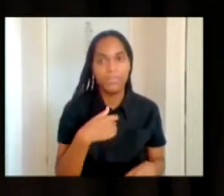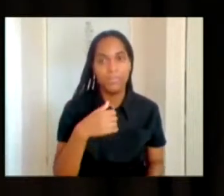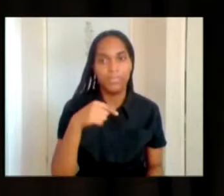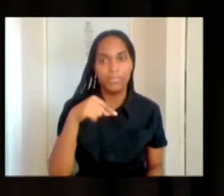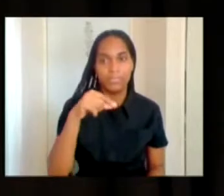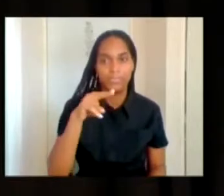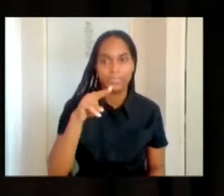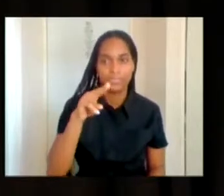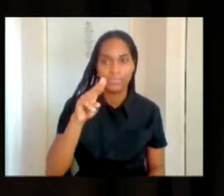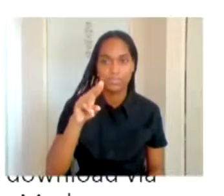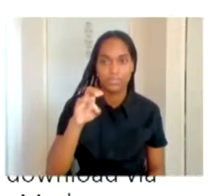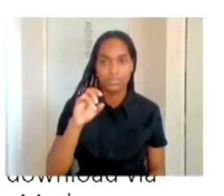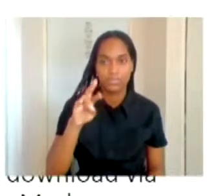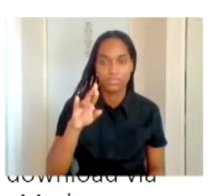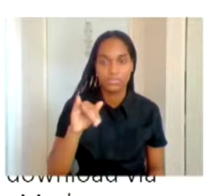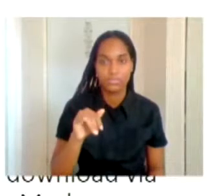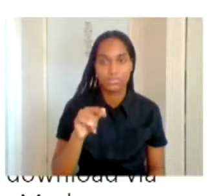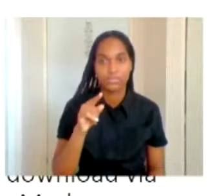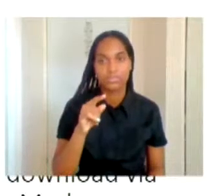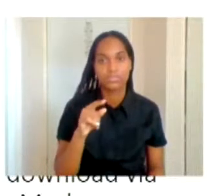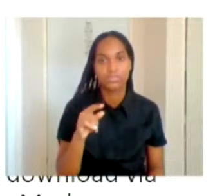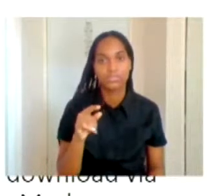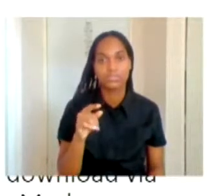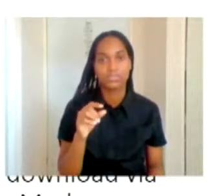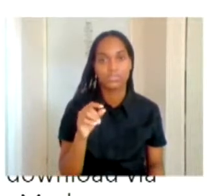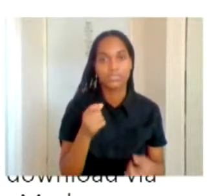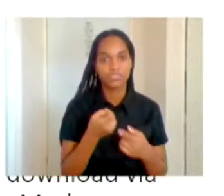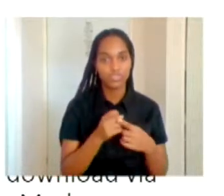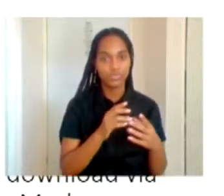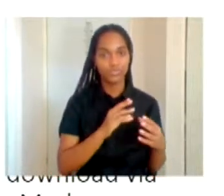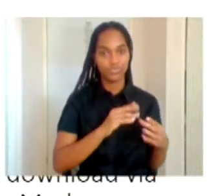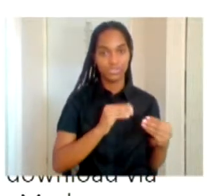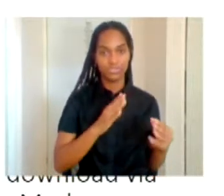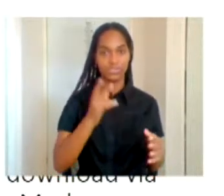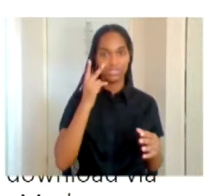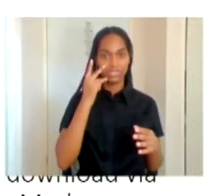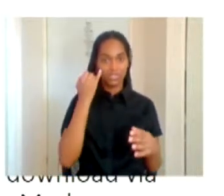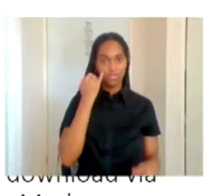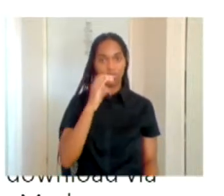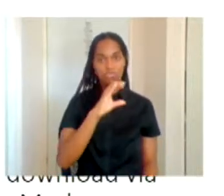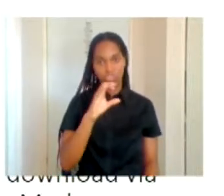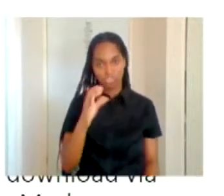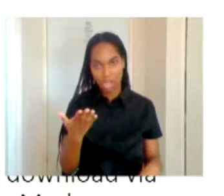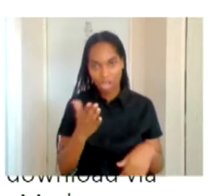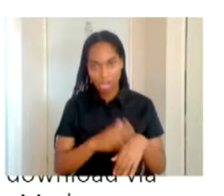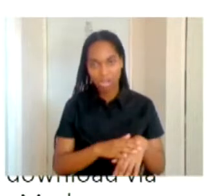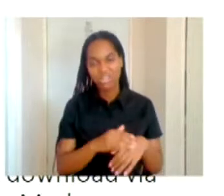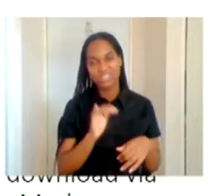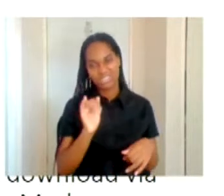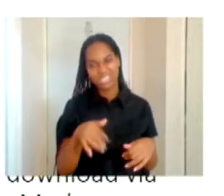settings and the signaling from the receiver, so we can find out if closed captioning is on, that kind of thing.